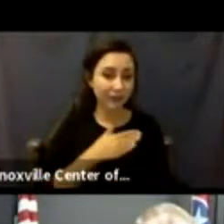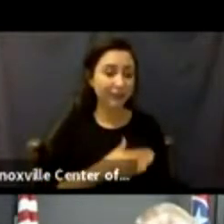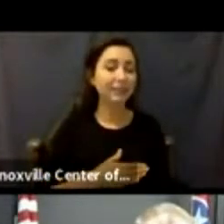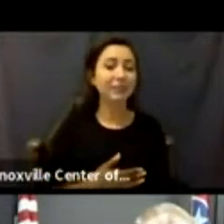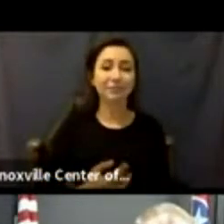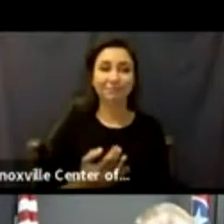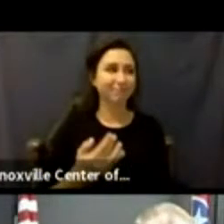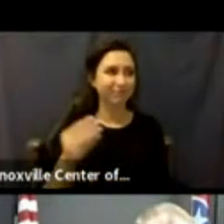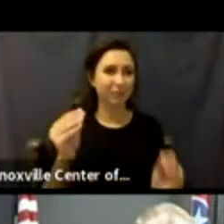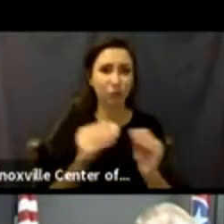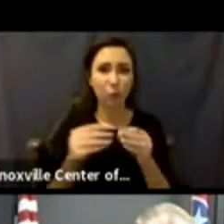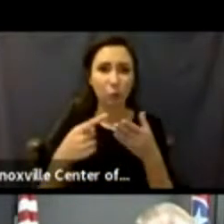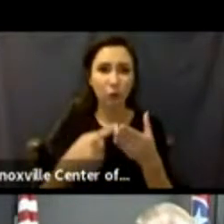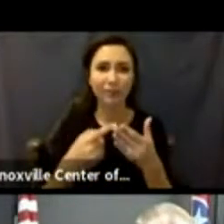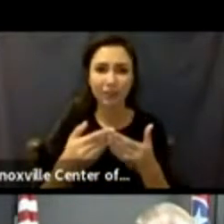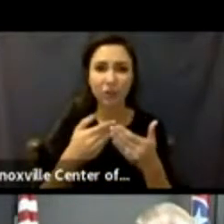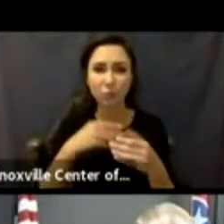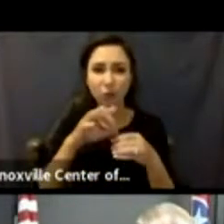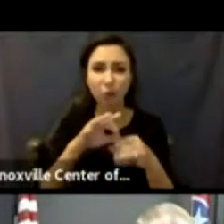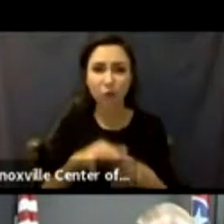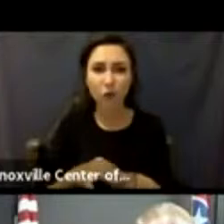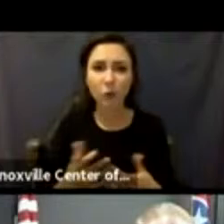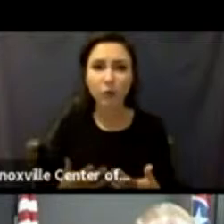on this before our roll call vote?